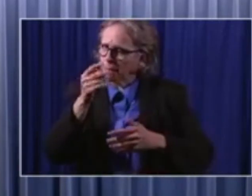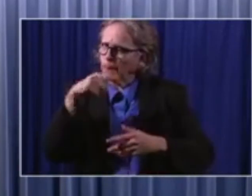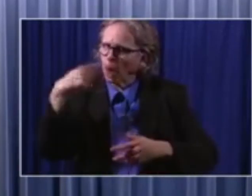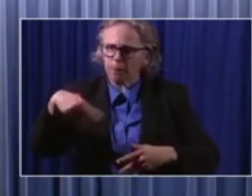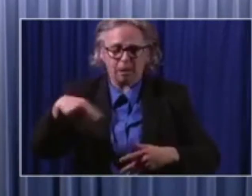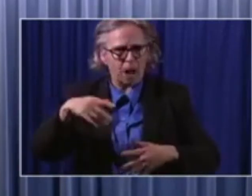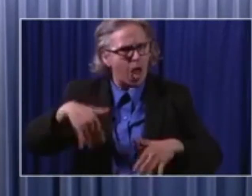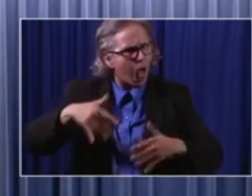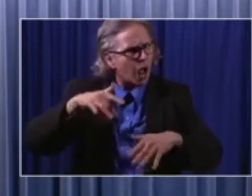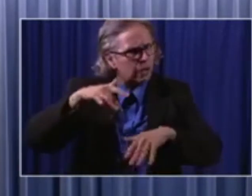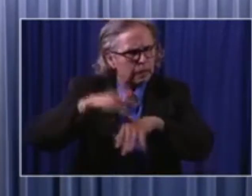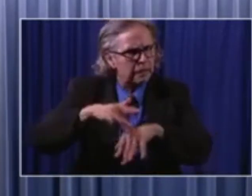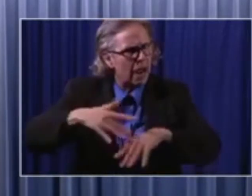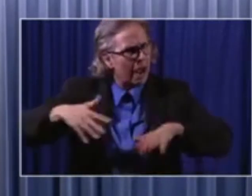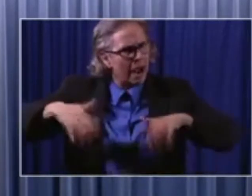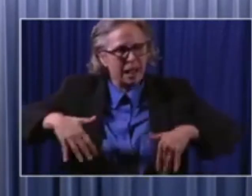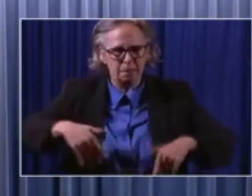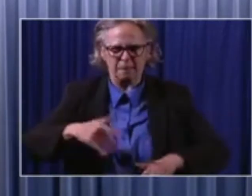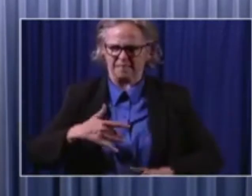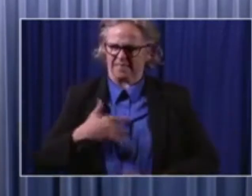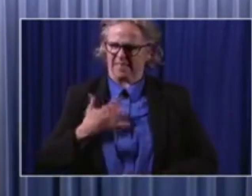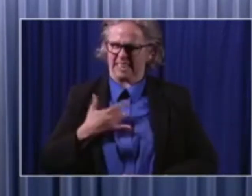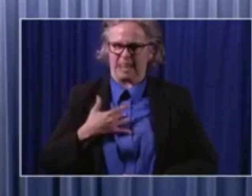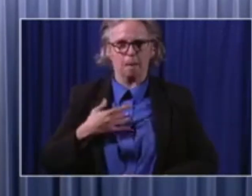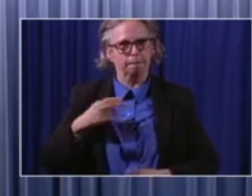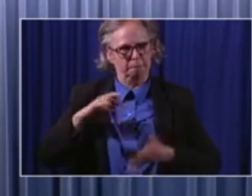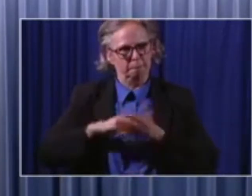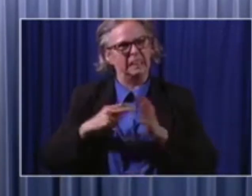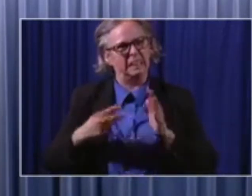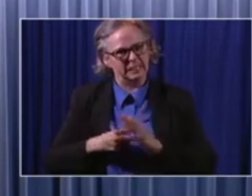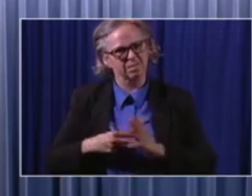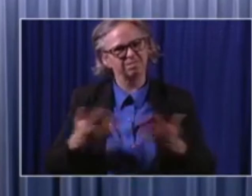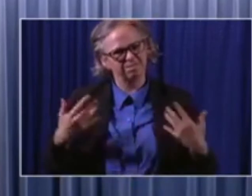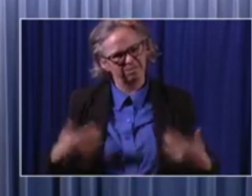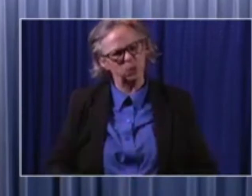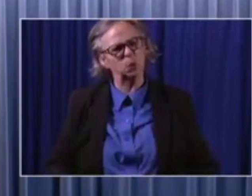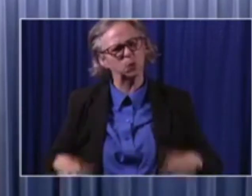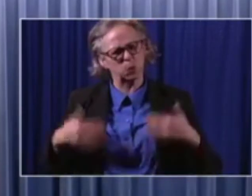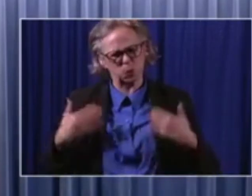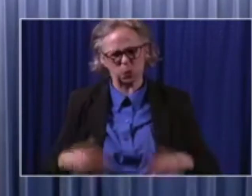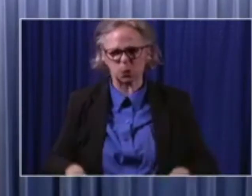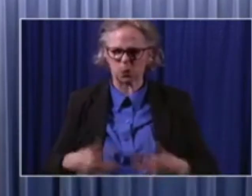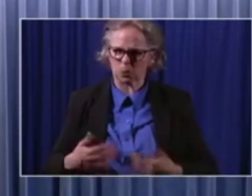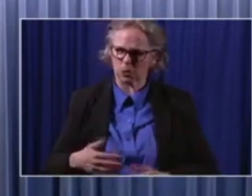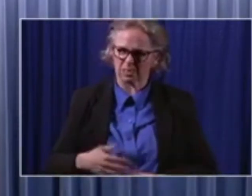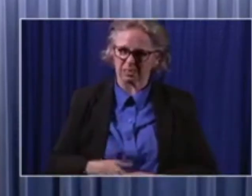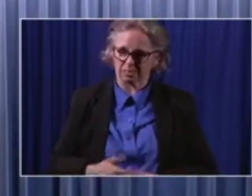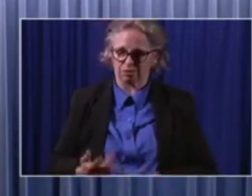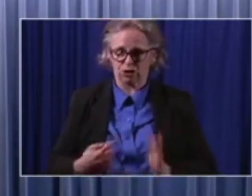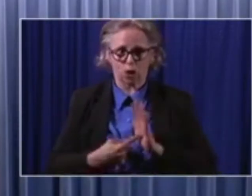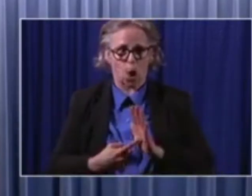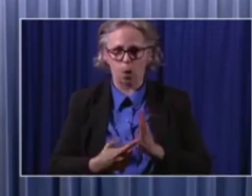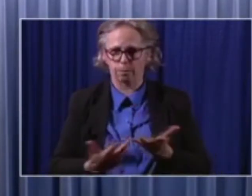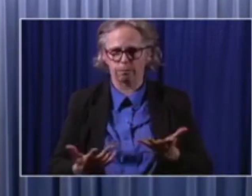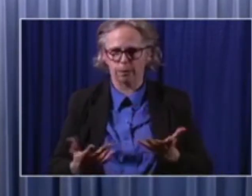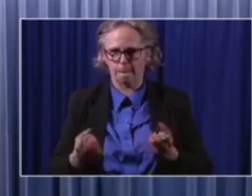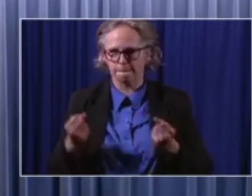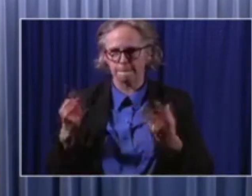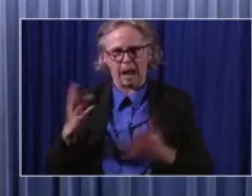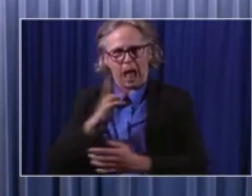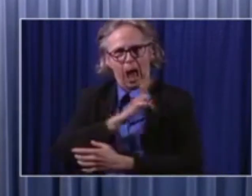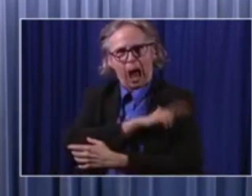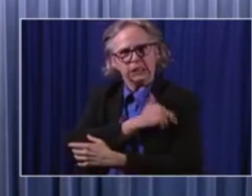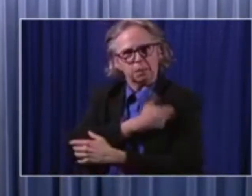almost by definition, that means that you are flagging the two hospitalization metrics, either that your hospital ICU